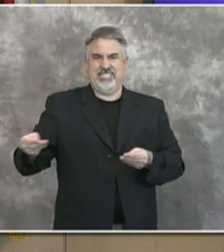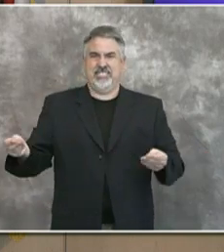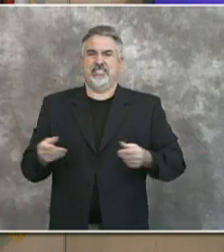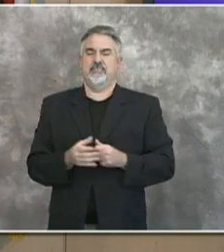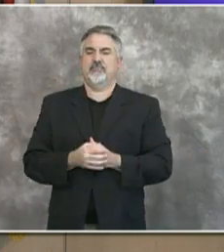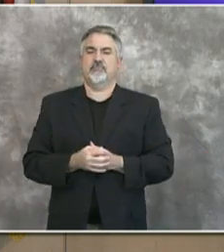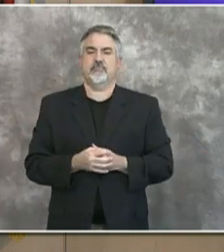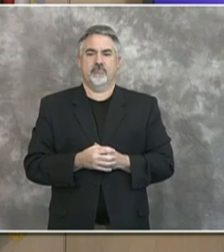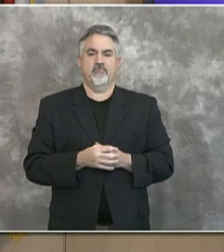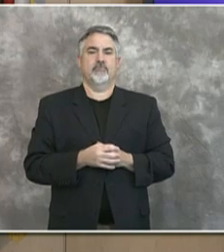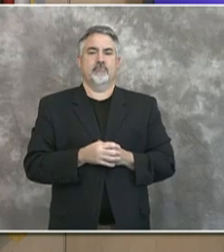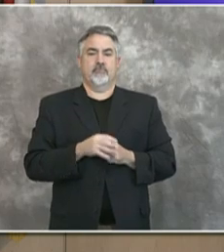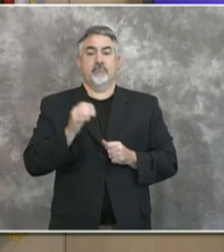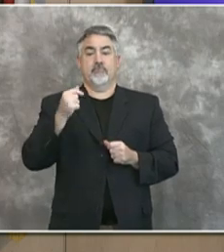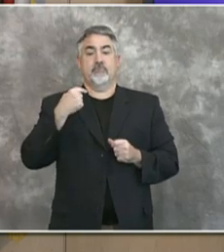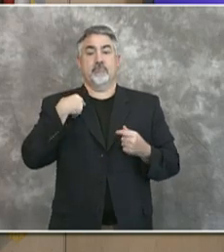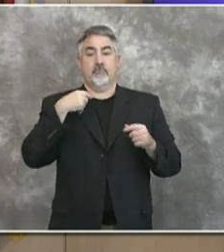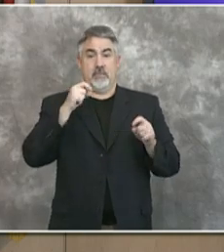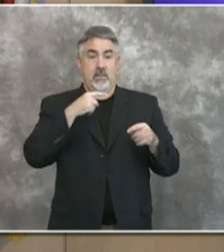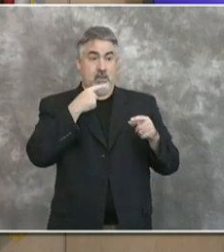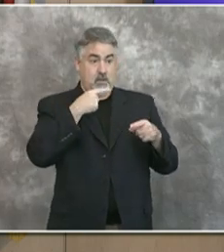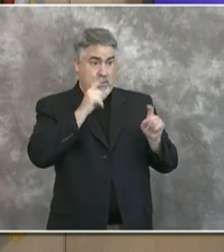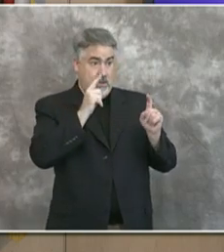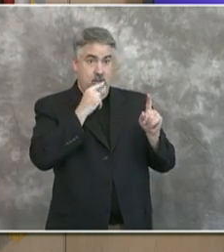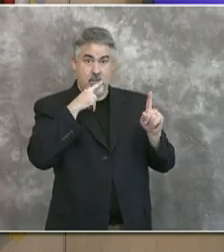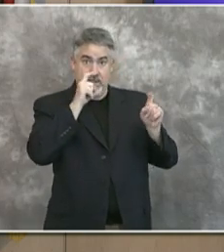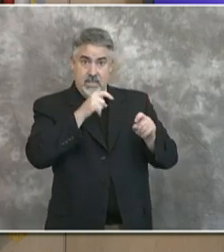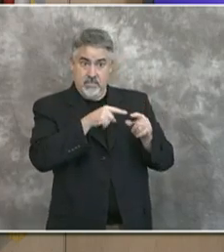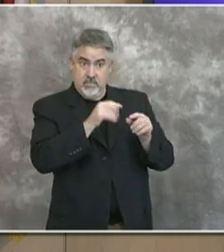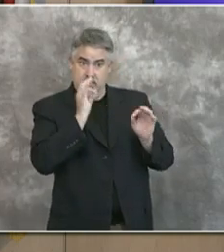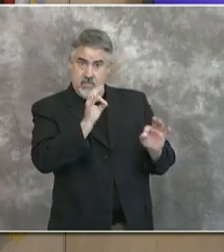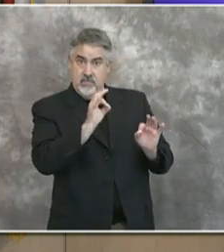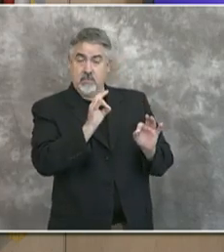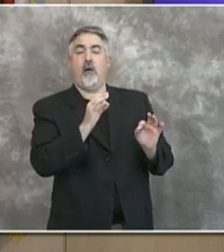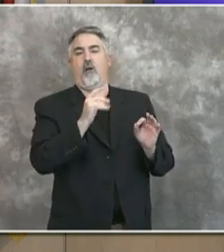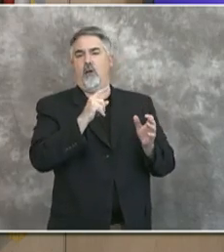necessary in order to be able to execute on testing, because it not only helps